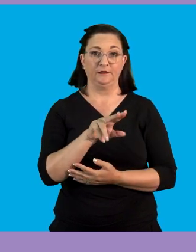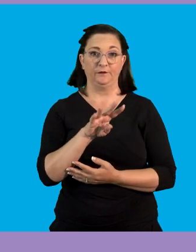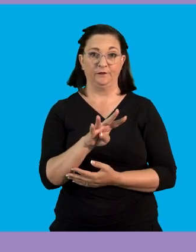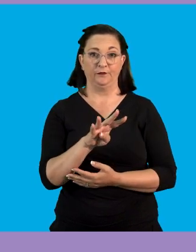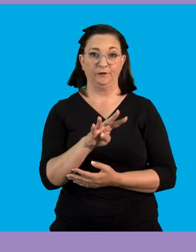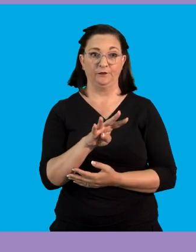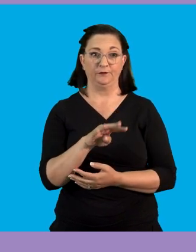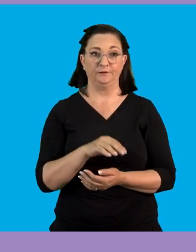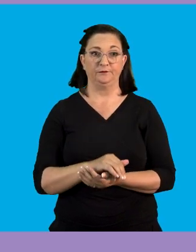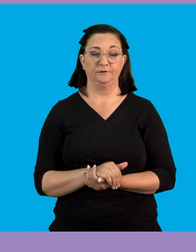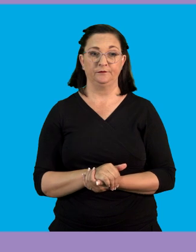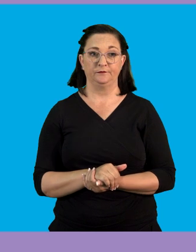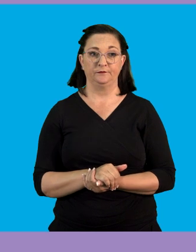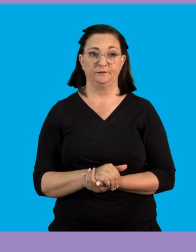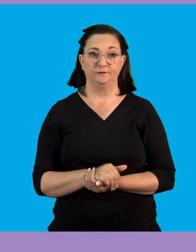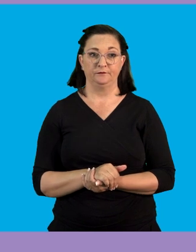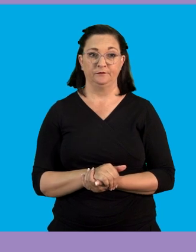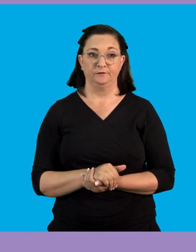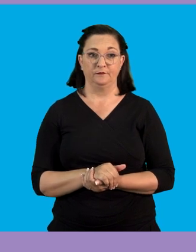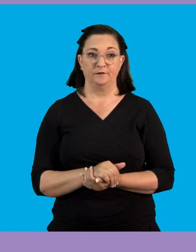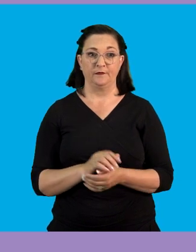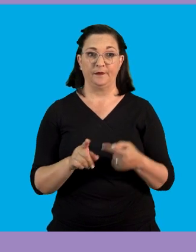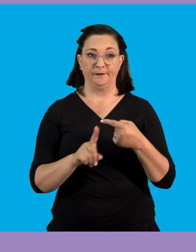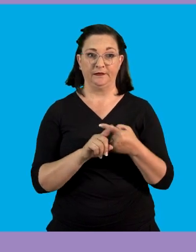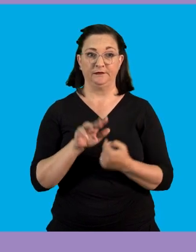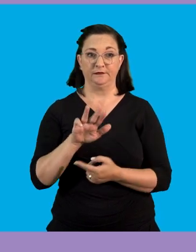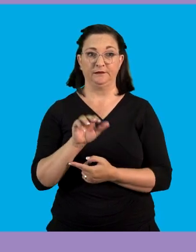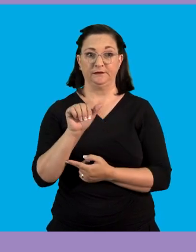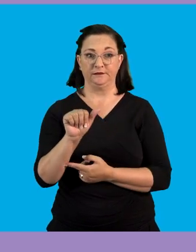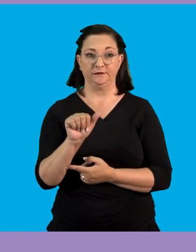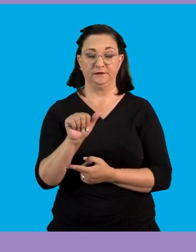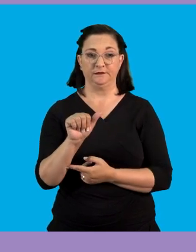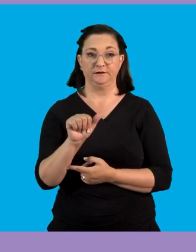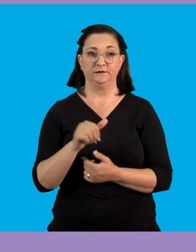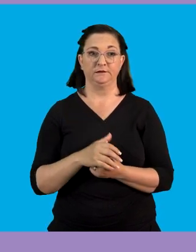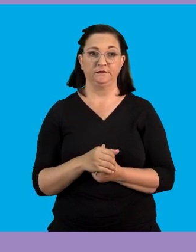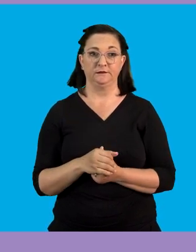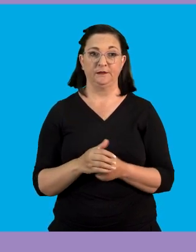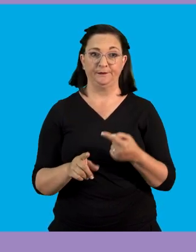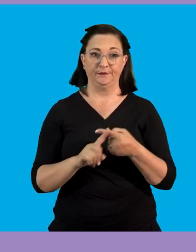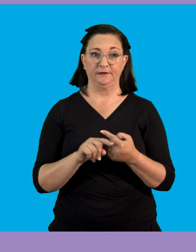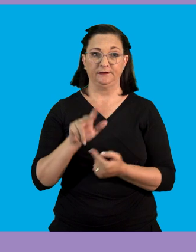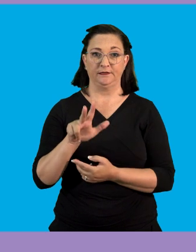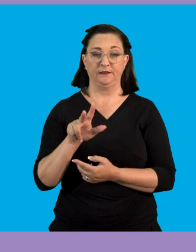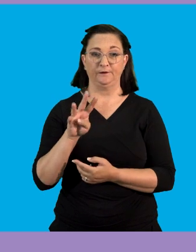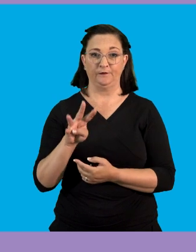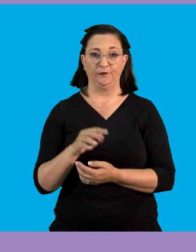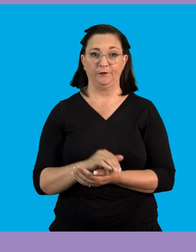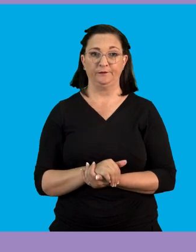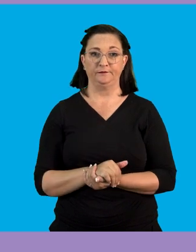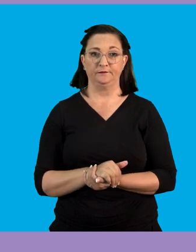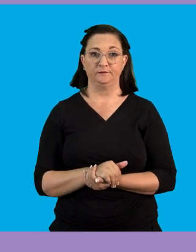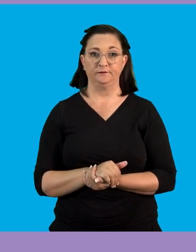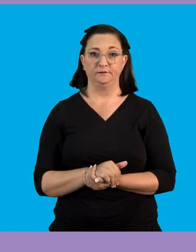degrees plus 84 degrees plus 96 degrees